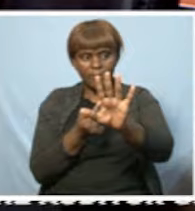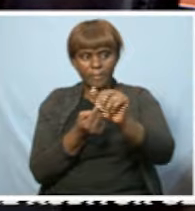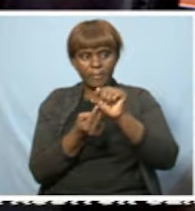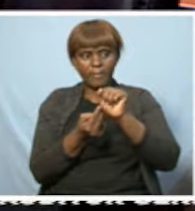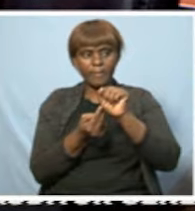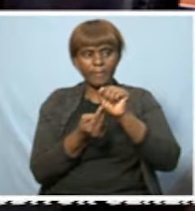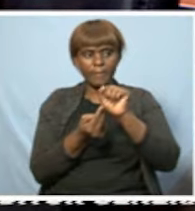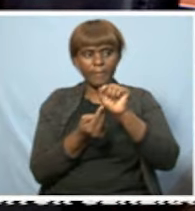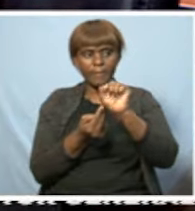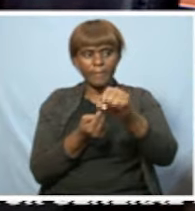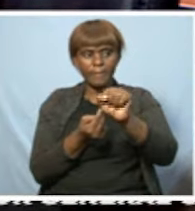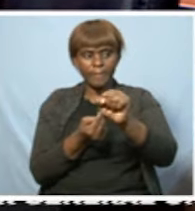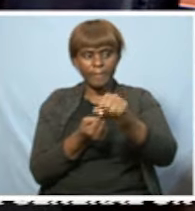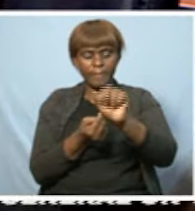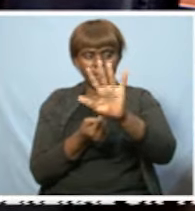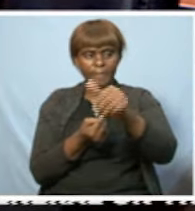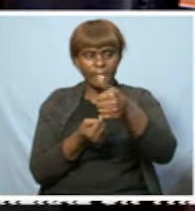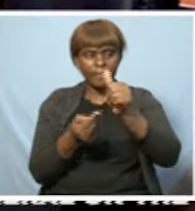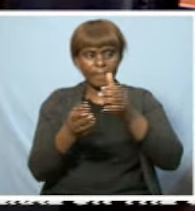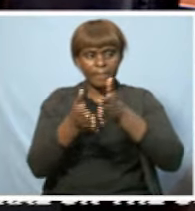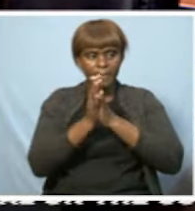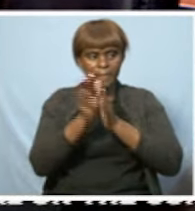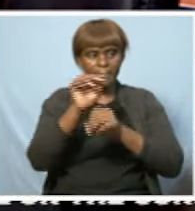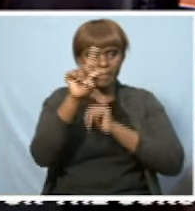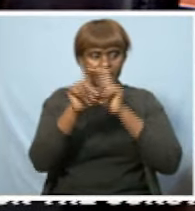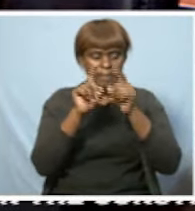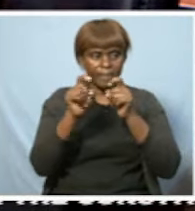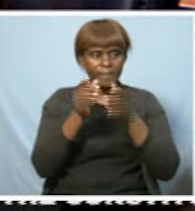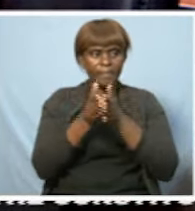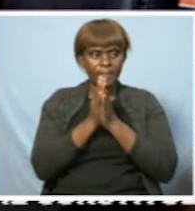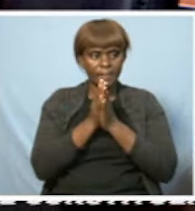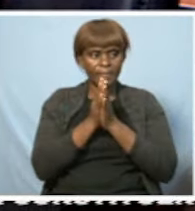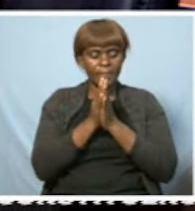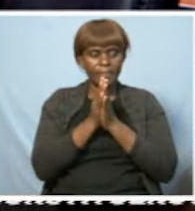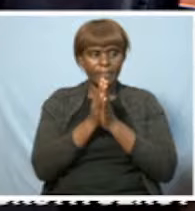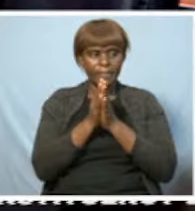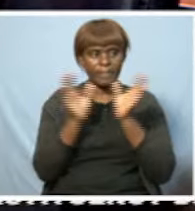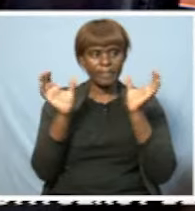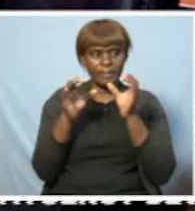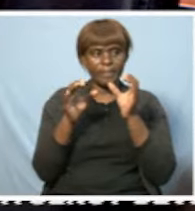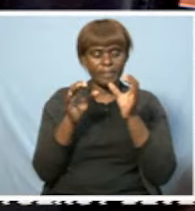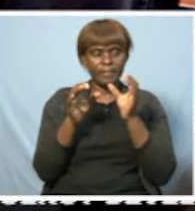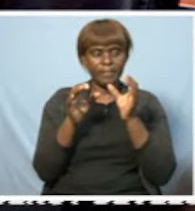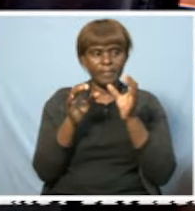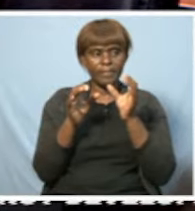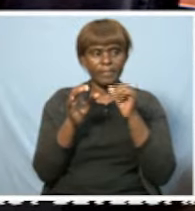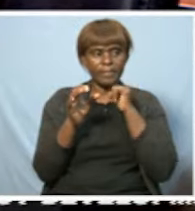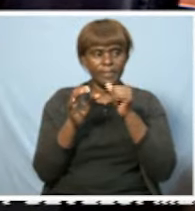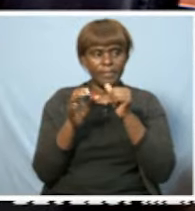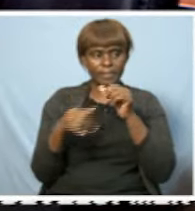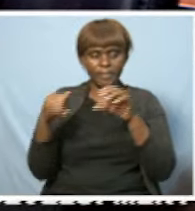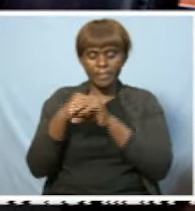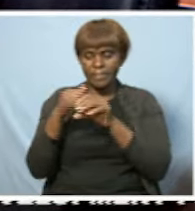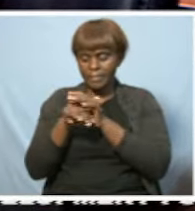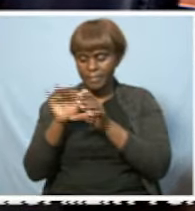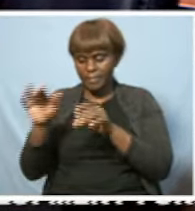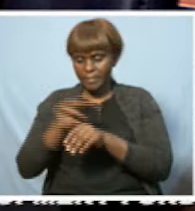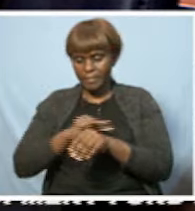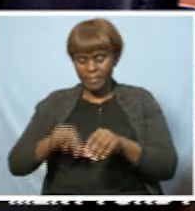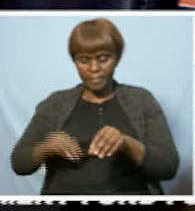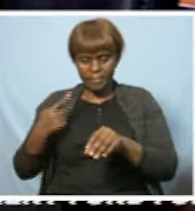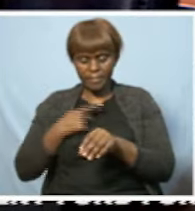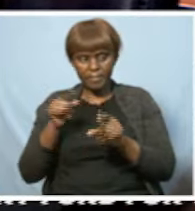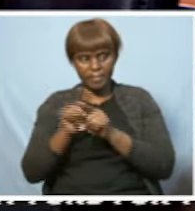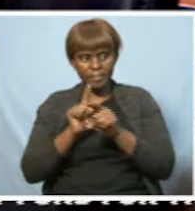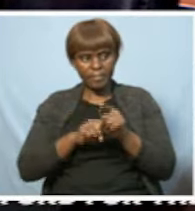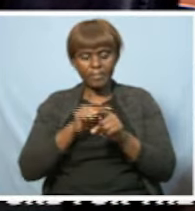He asked a question. Yes, I would request they submit as a council not including the area member of parliament as if it's not is